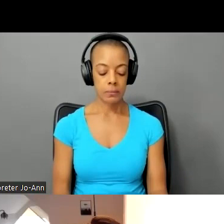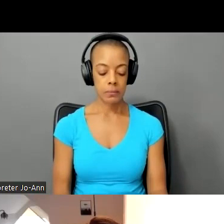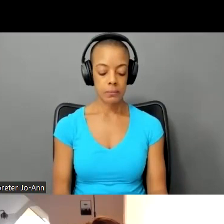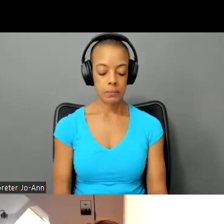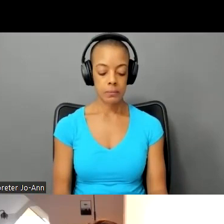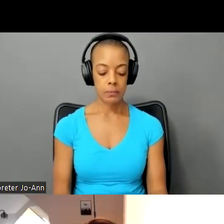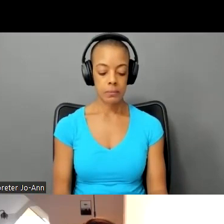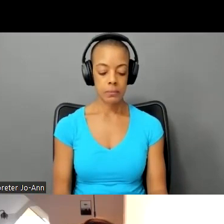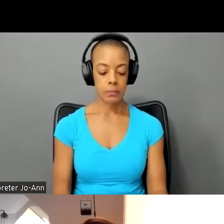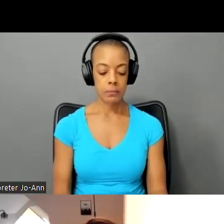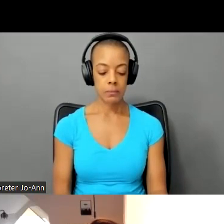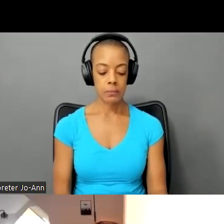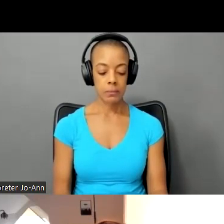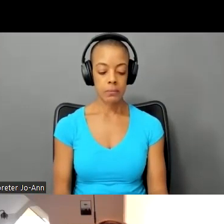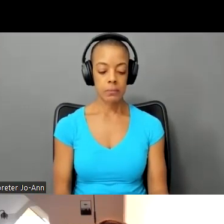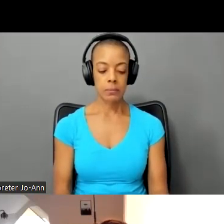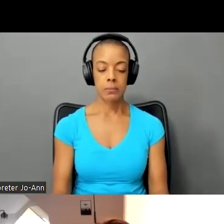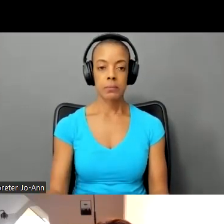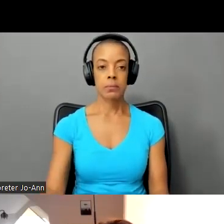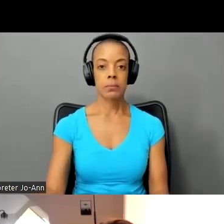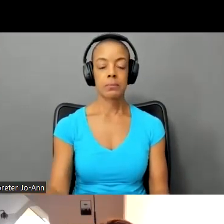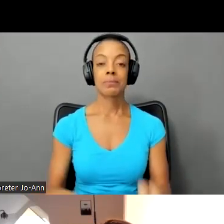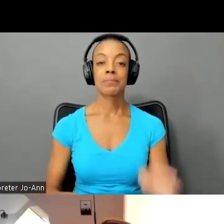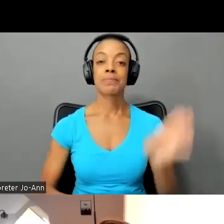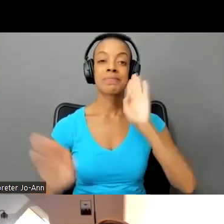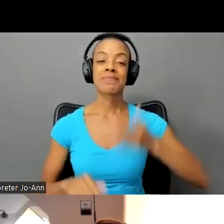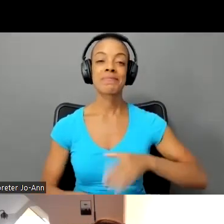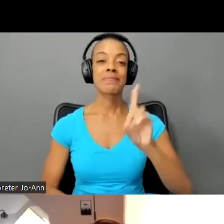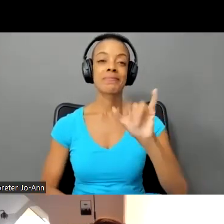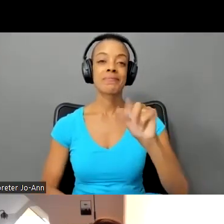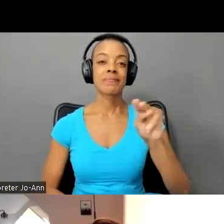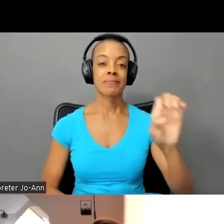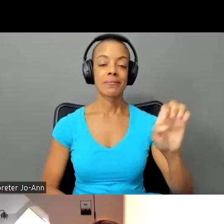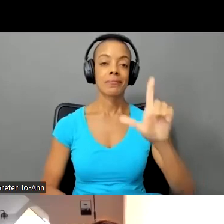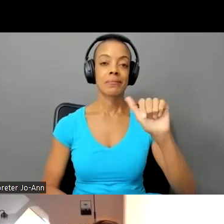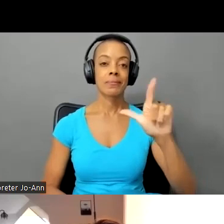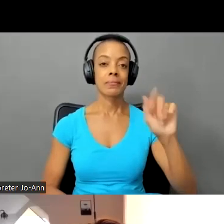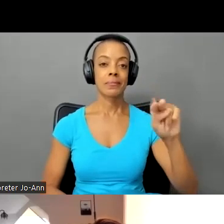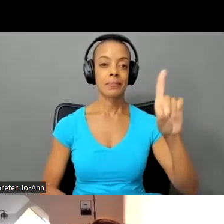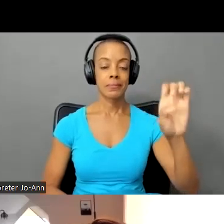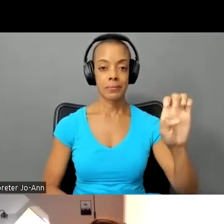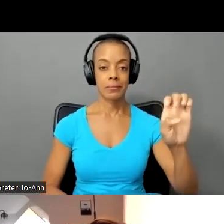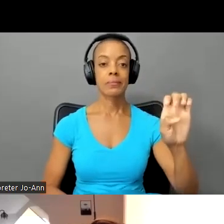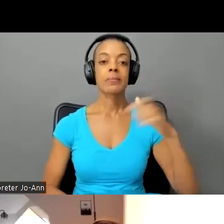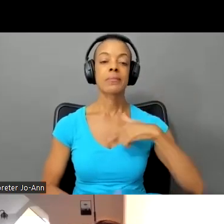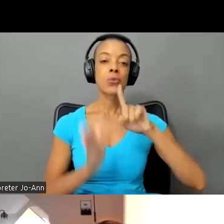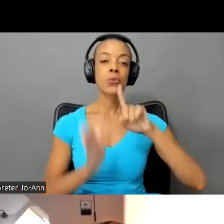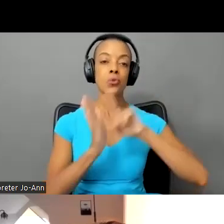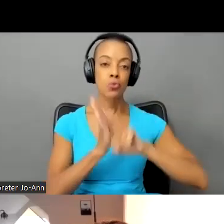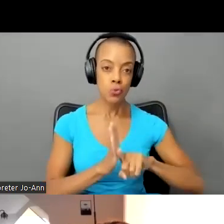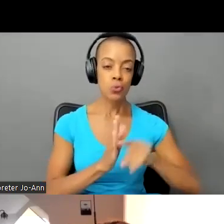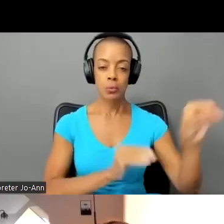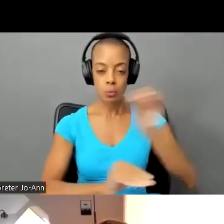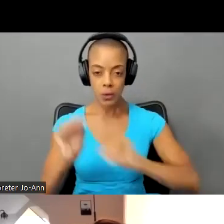Okay, hello, my name is Diane Lalonde. I am a research and knowledge mobilization specialist with the